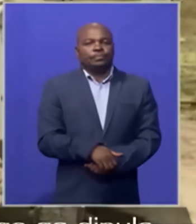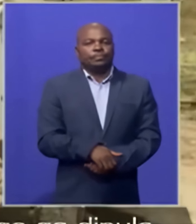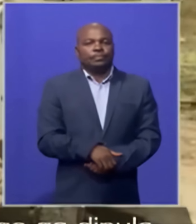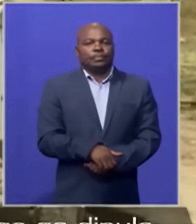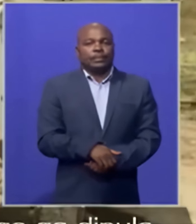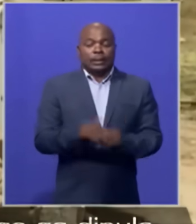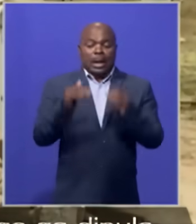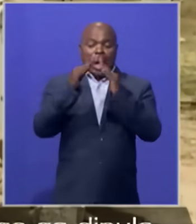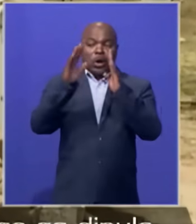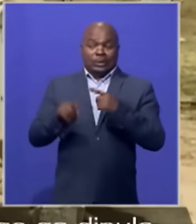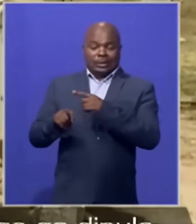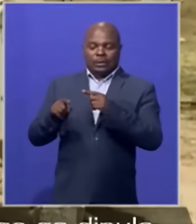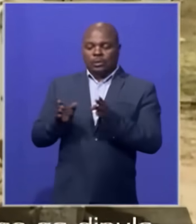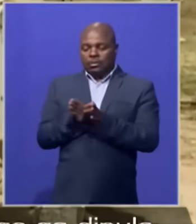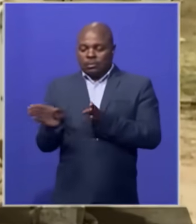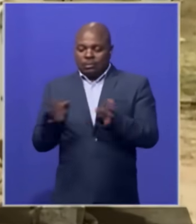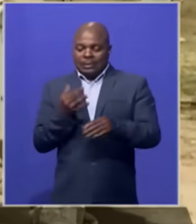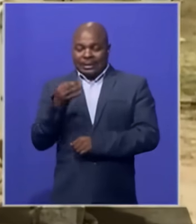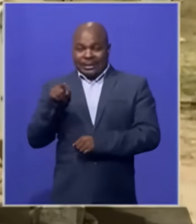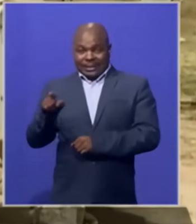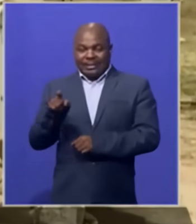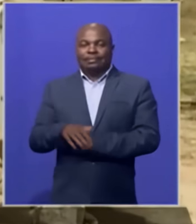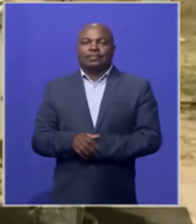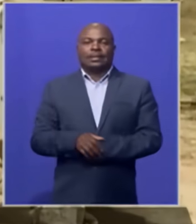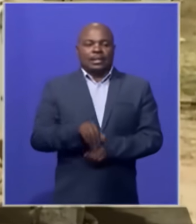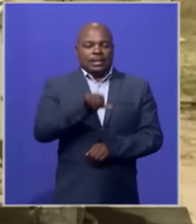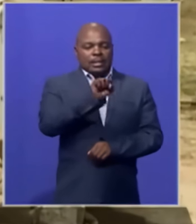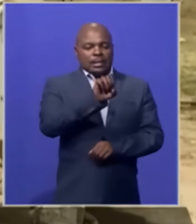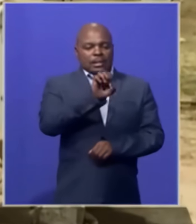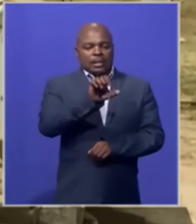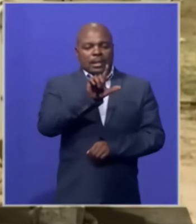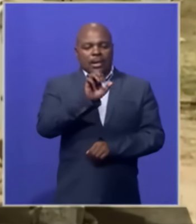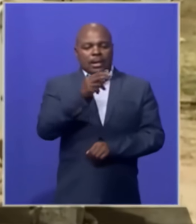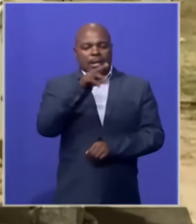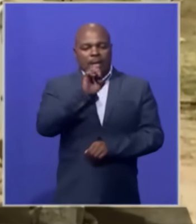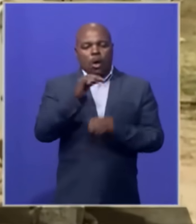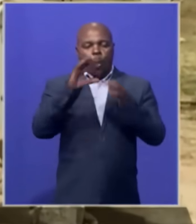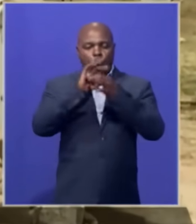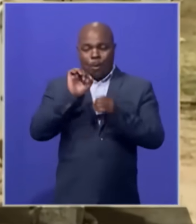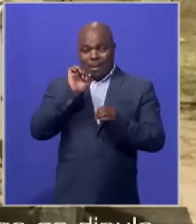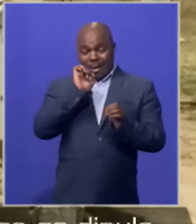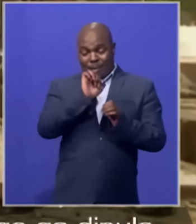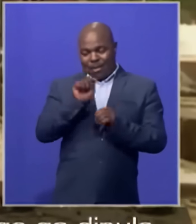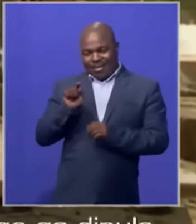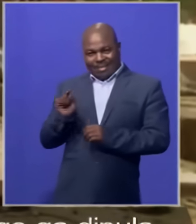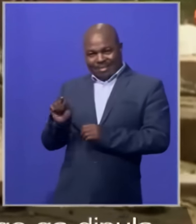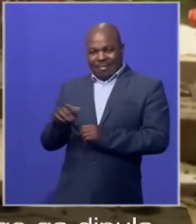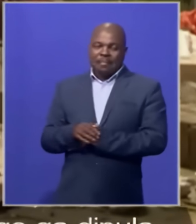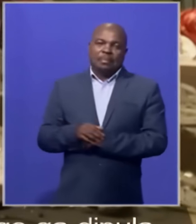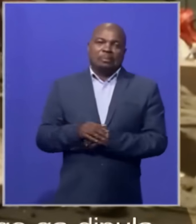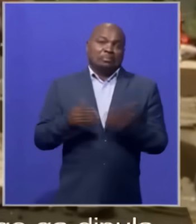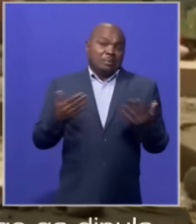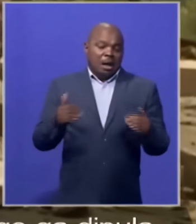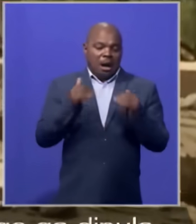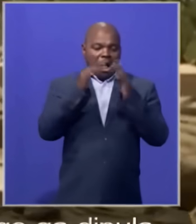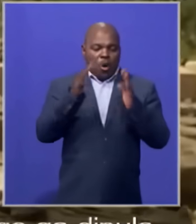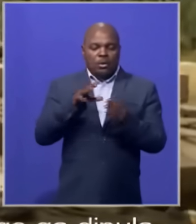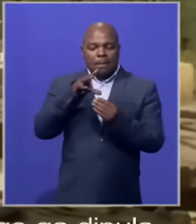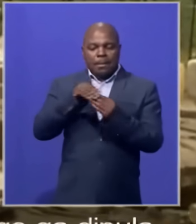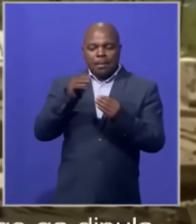Ntlo ye ya diphaphuši tše tharo e beile fao ba lapa la ga Selahle ba bego ba fihla dihlogo. Lelapa le lena le maloko